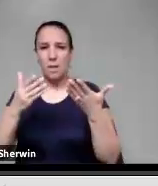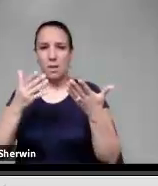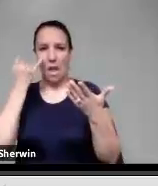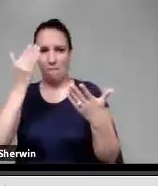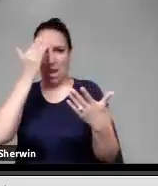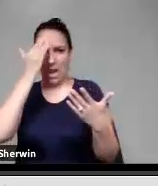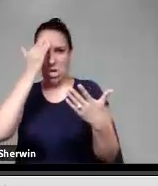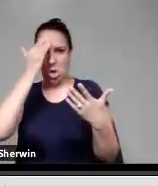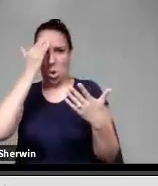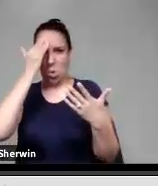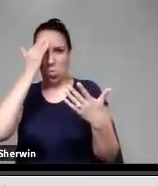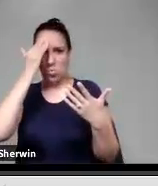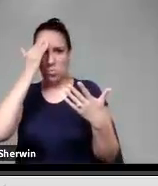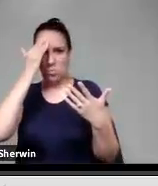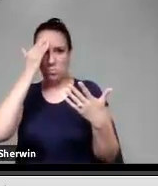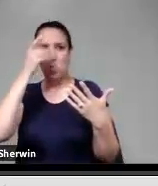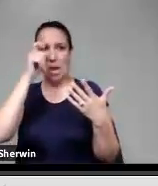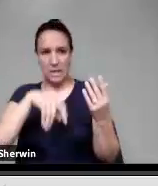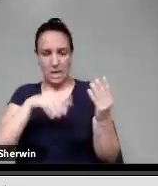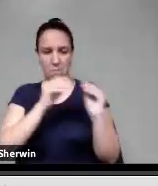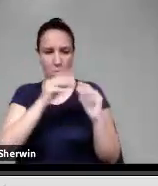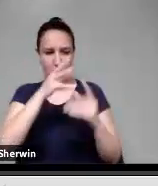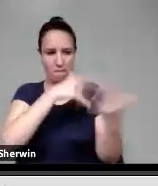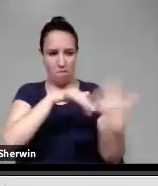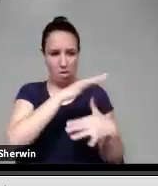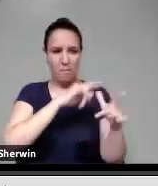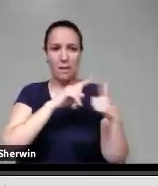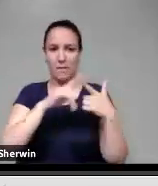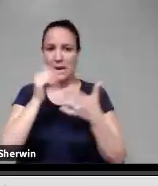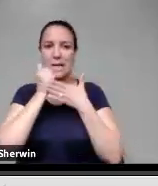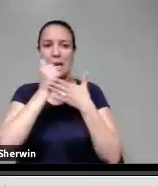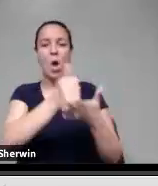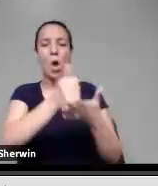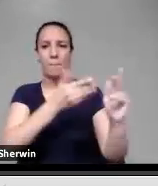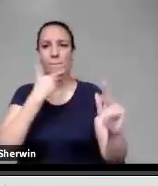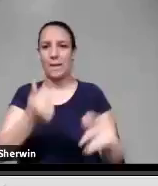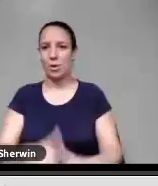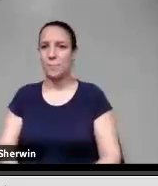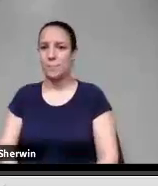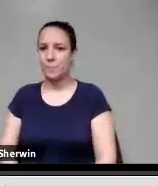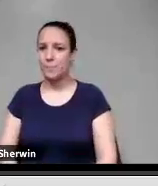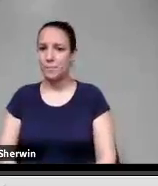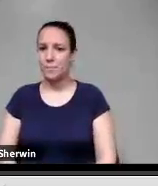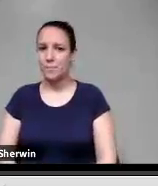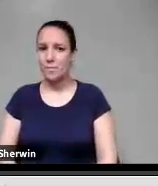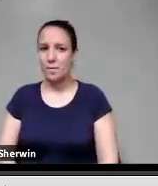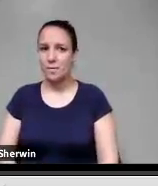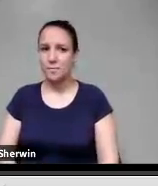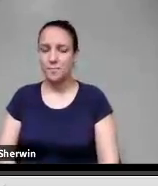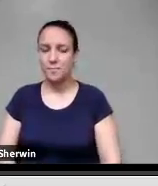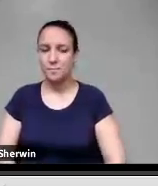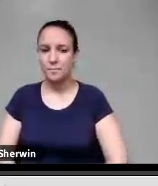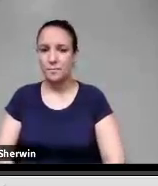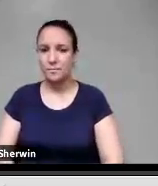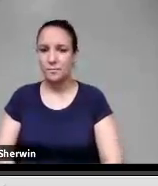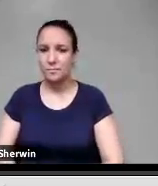I think some of this information is floating around out there of how we could include diverse populations and involve them in our decision